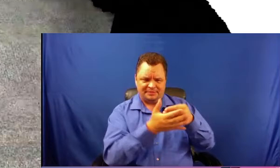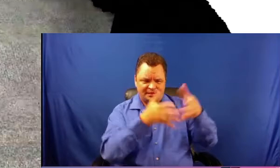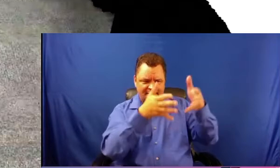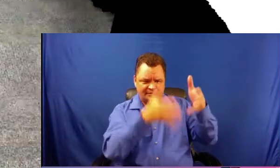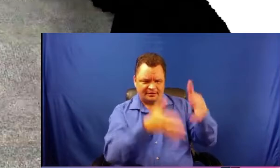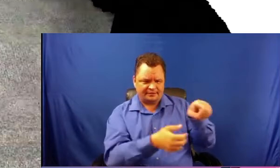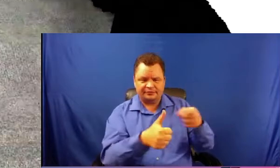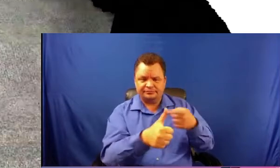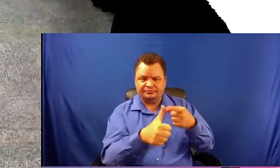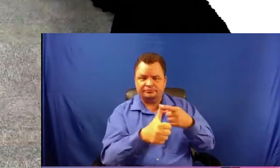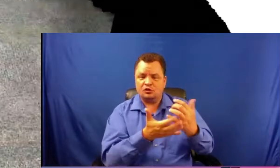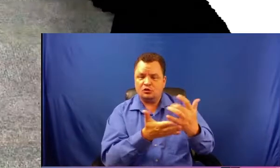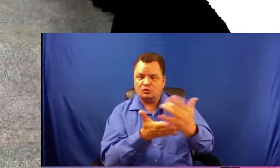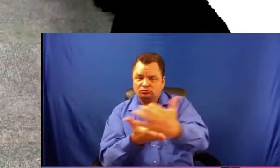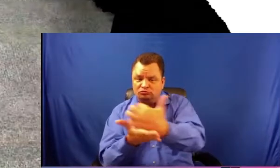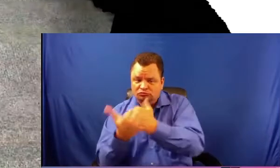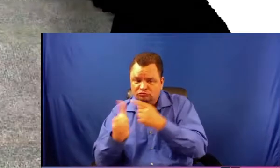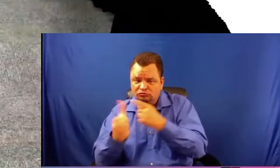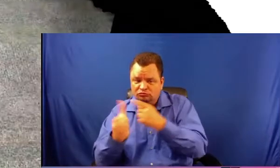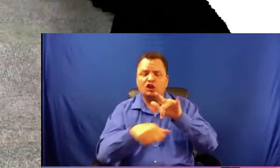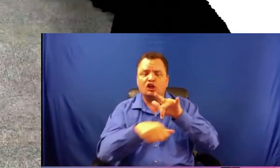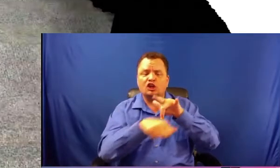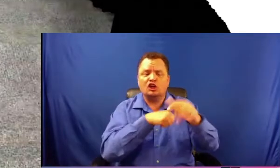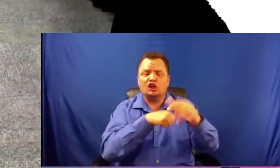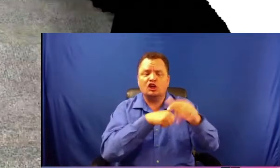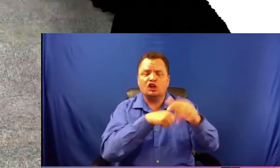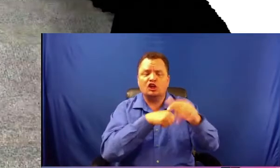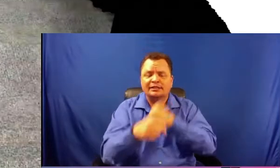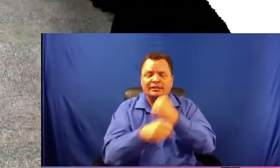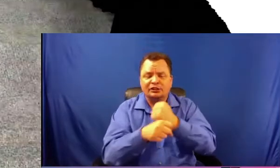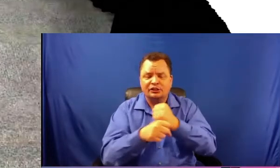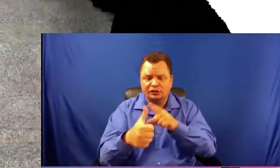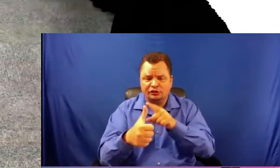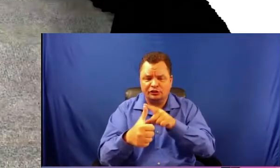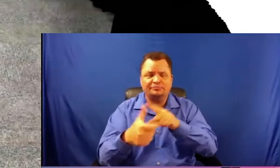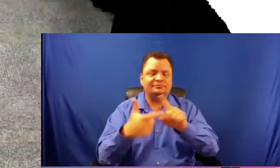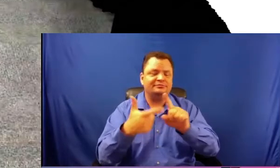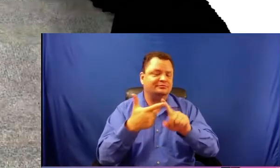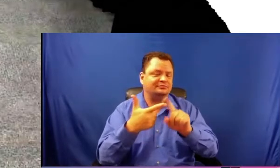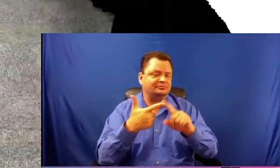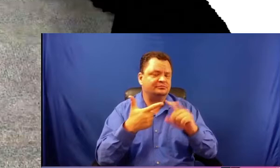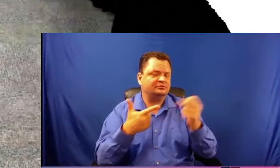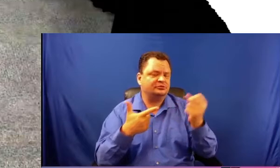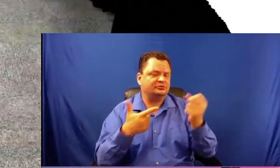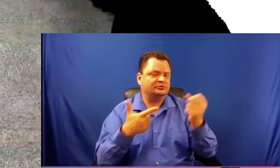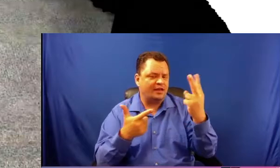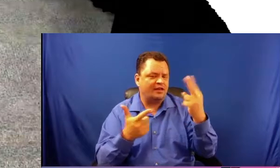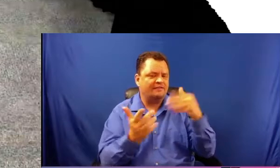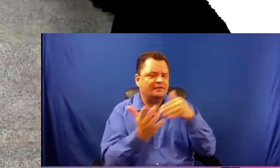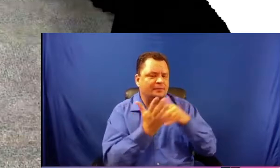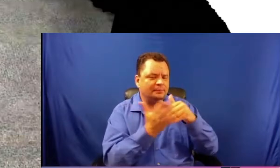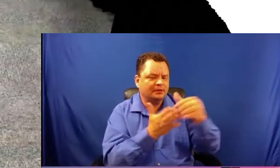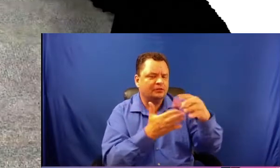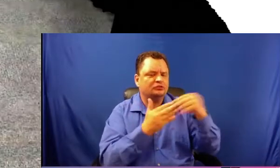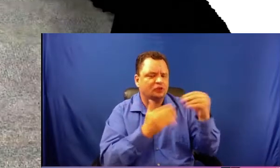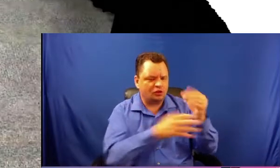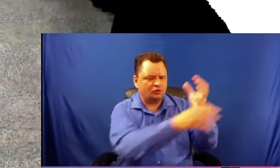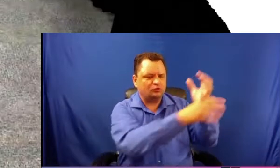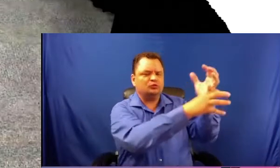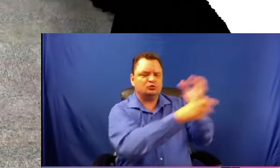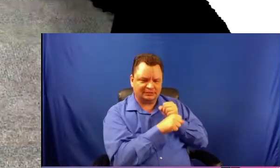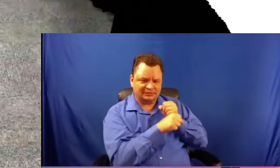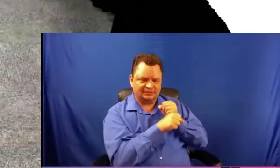year, as well as a portion of the $12 million that we received for round two that we anticipate spending